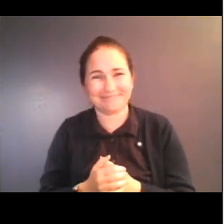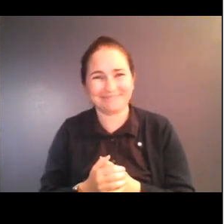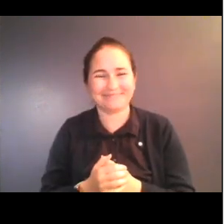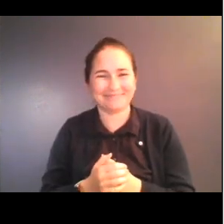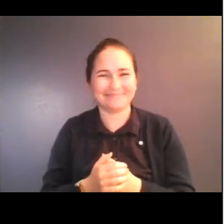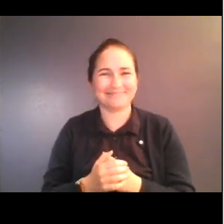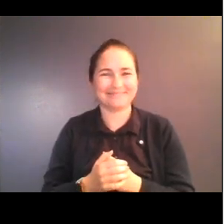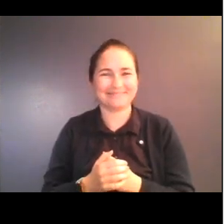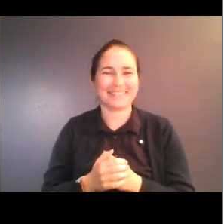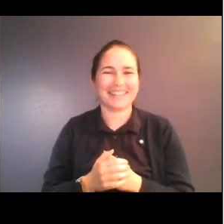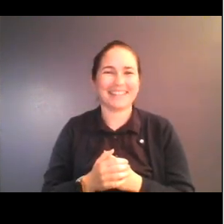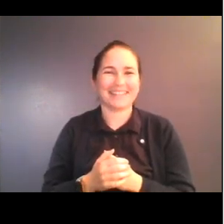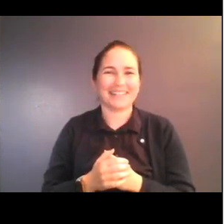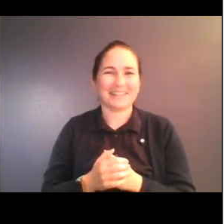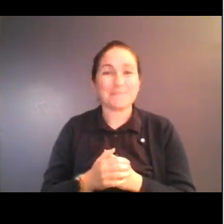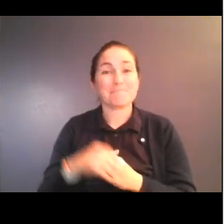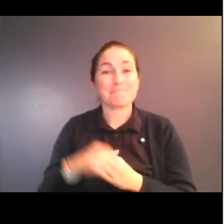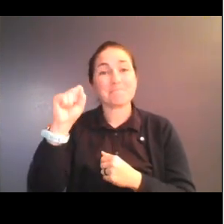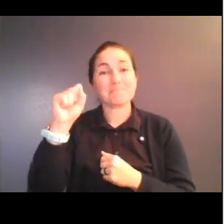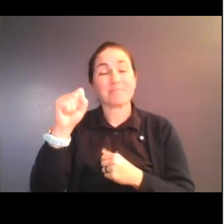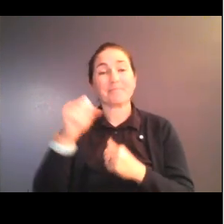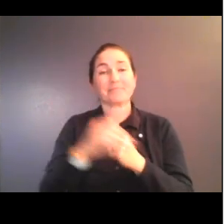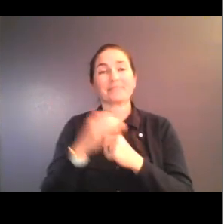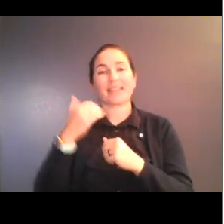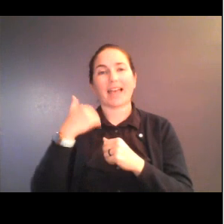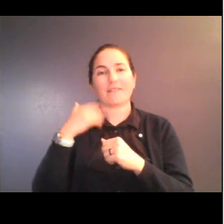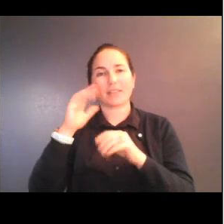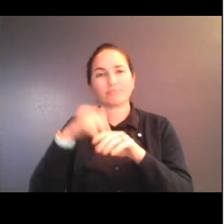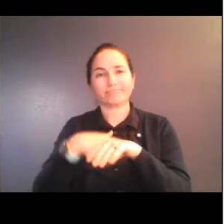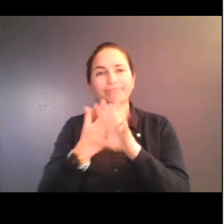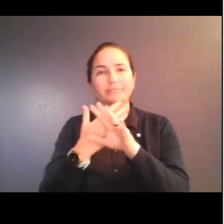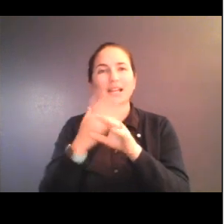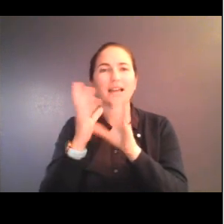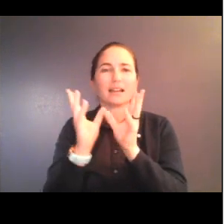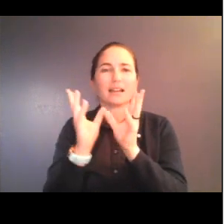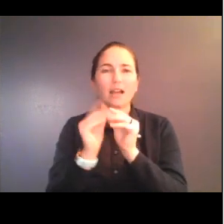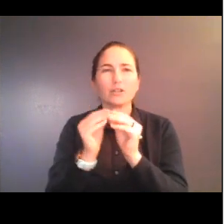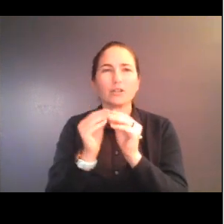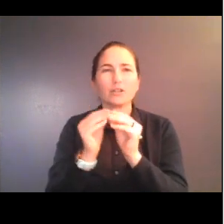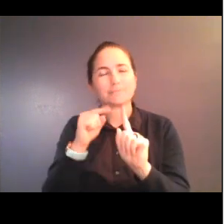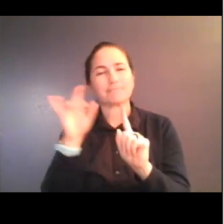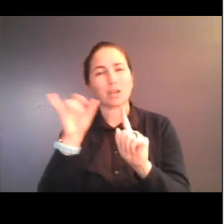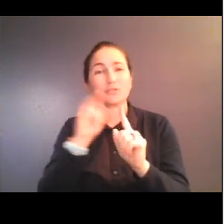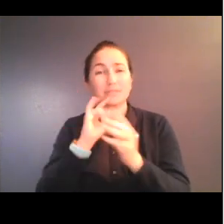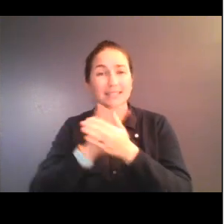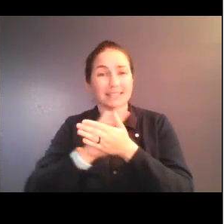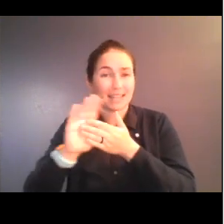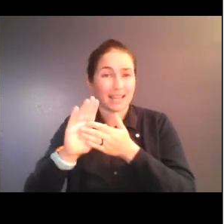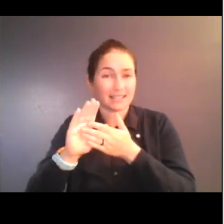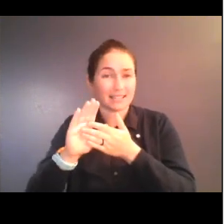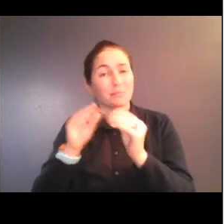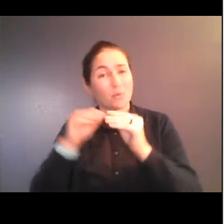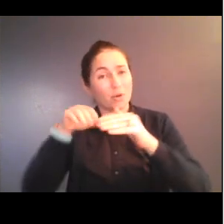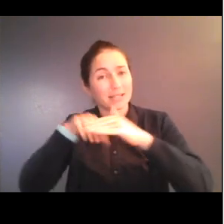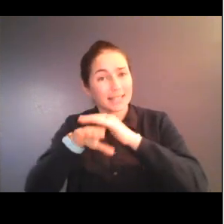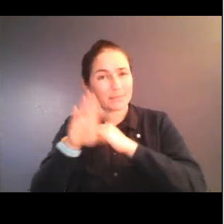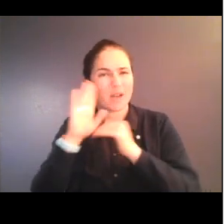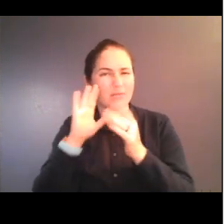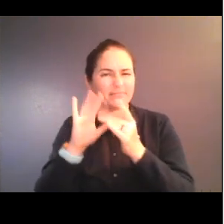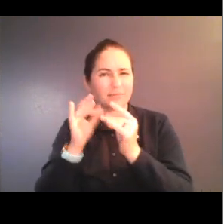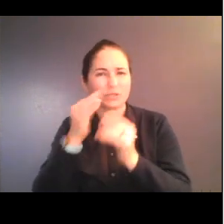so, yeah, so having a virtual conference is also nice because it's more accessible, which I'll talk about in a